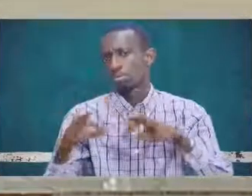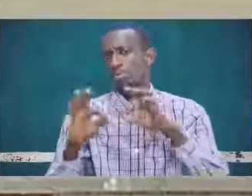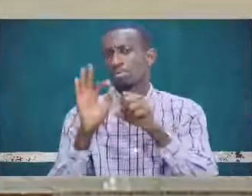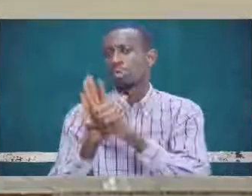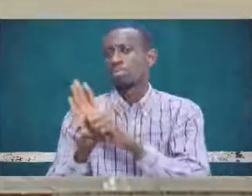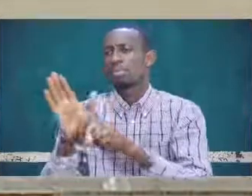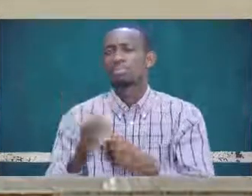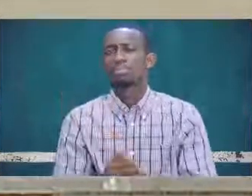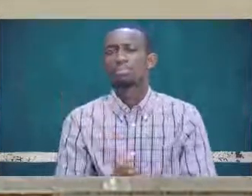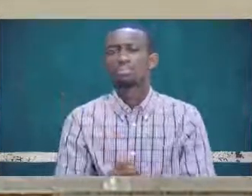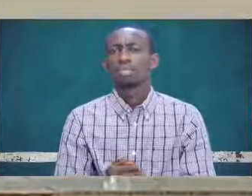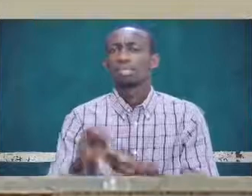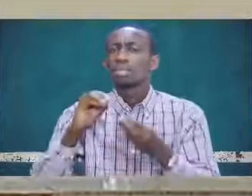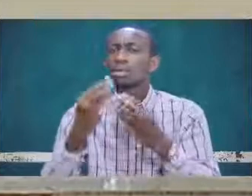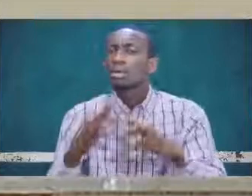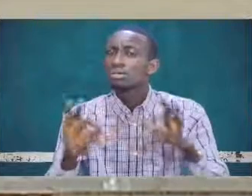Number three, it